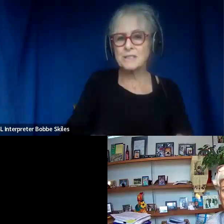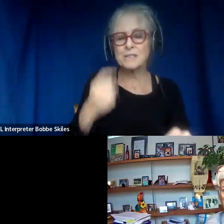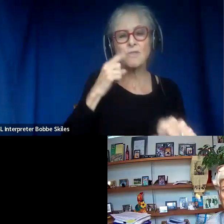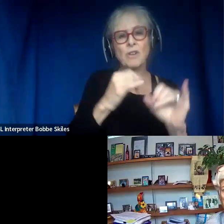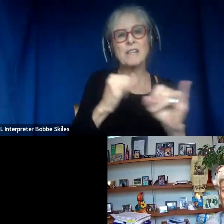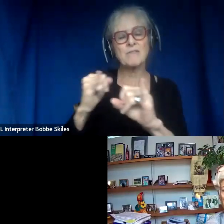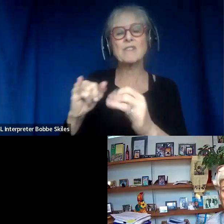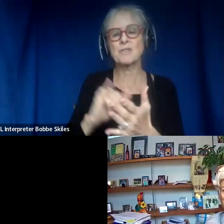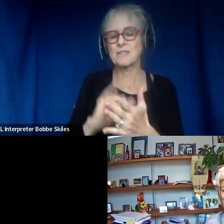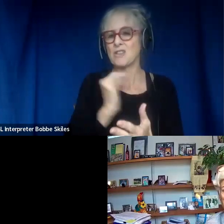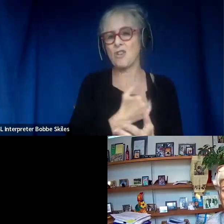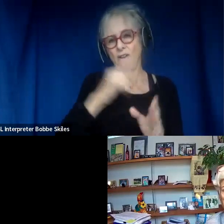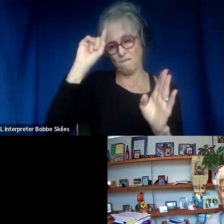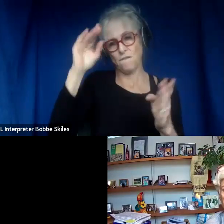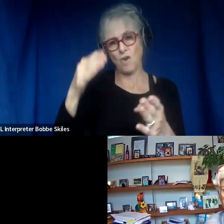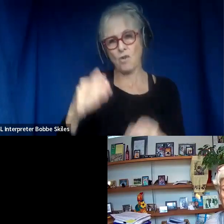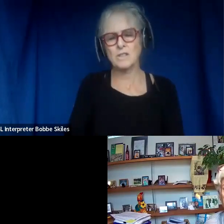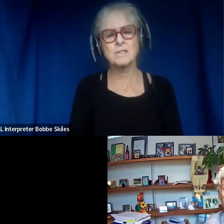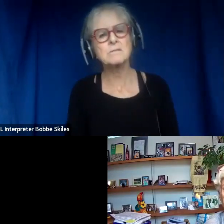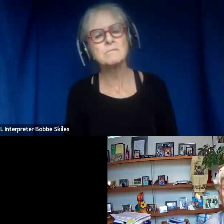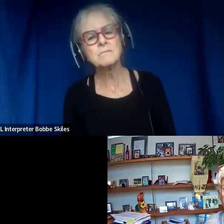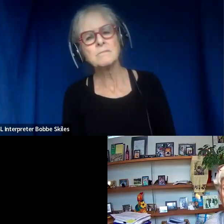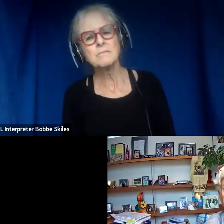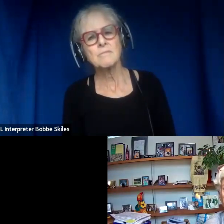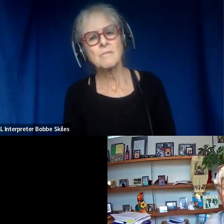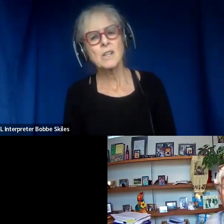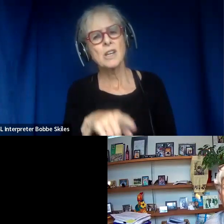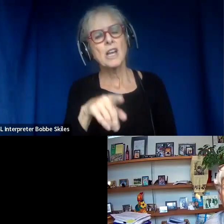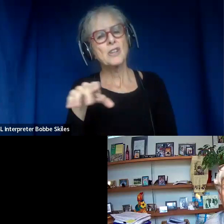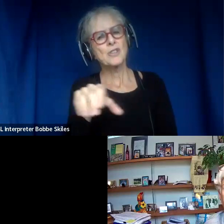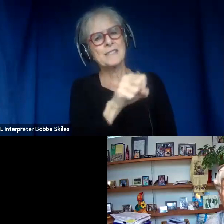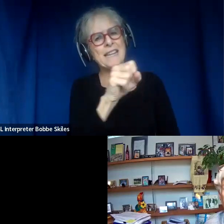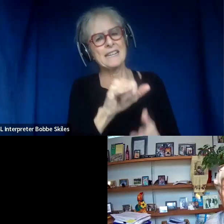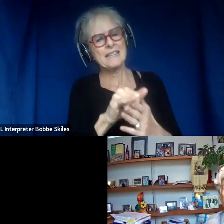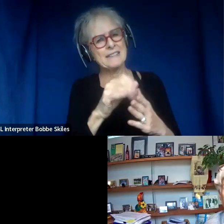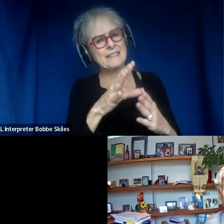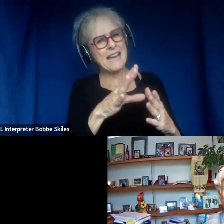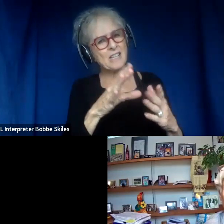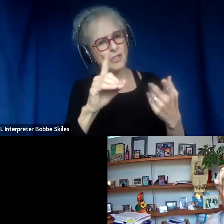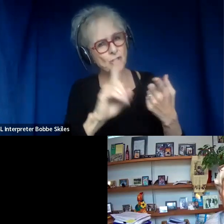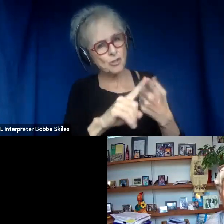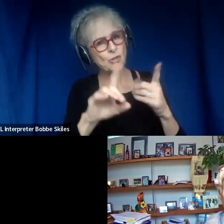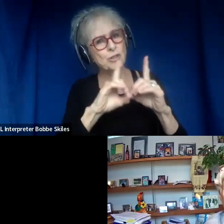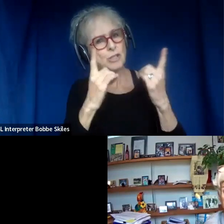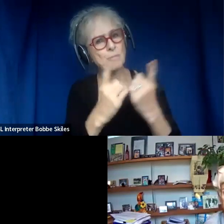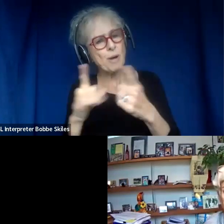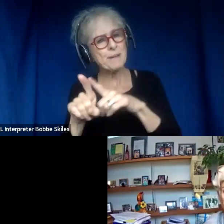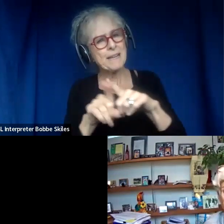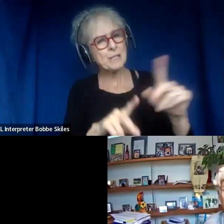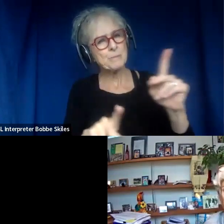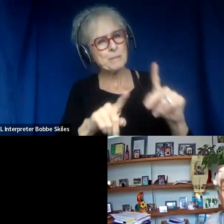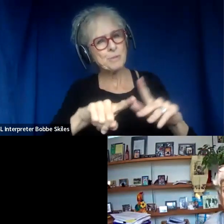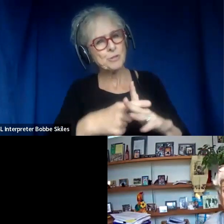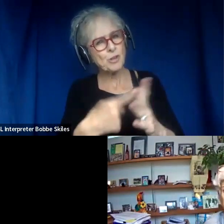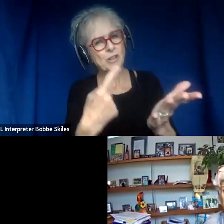our focus. And are you taking that focus straight to the department as they start discussing what the